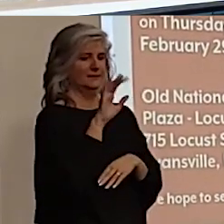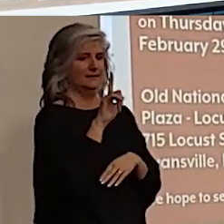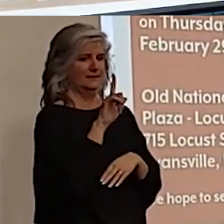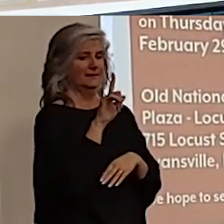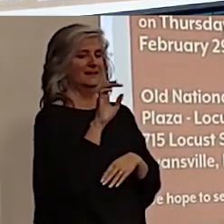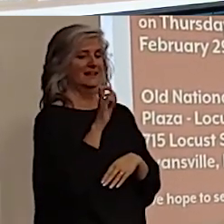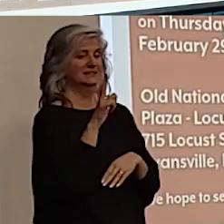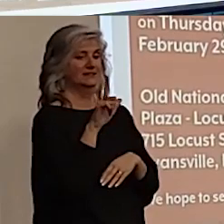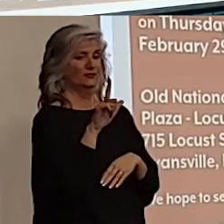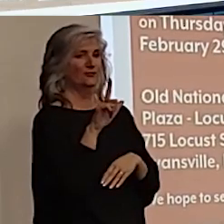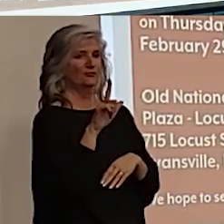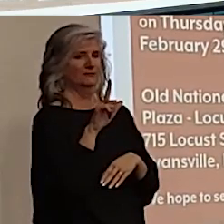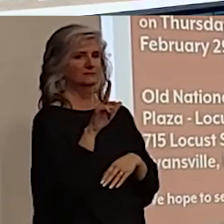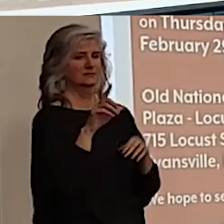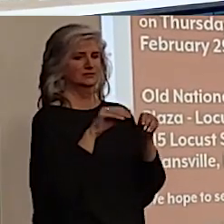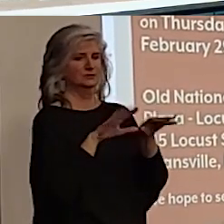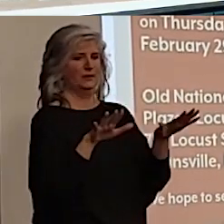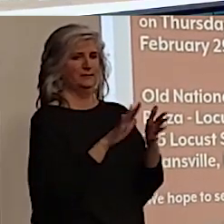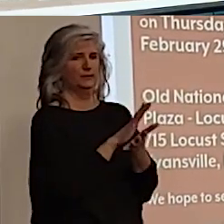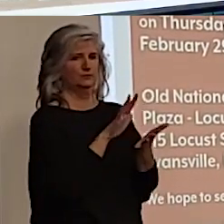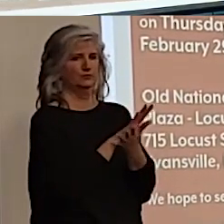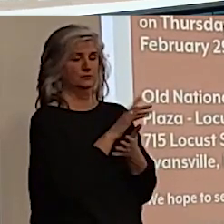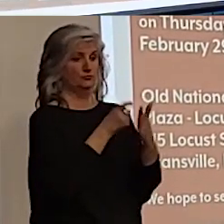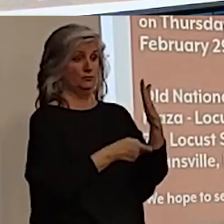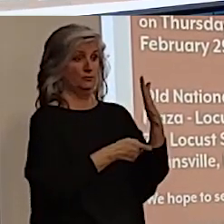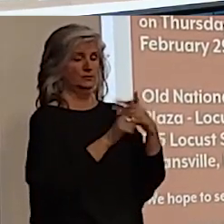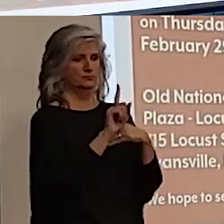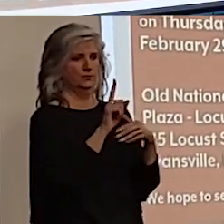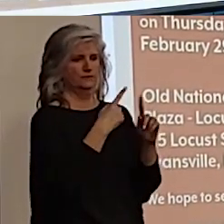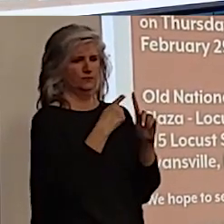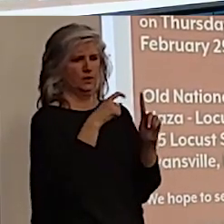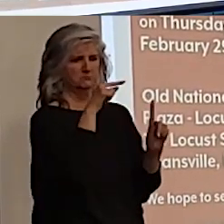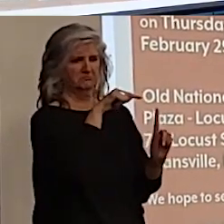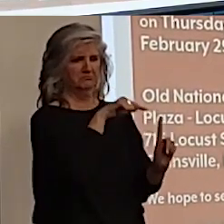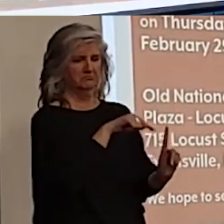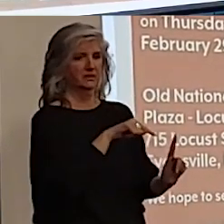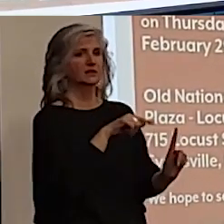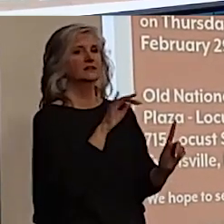spreadsheets showing all the details of where the costs are coming from. Here's our